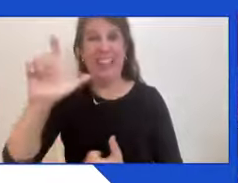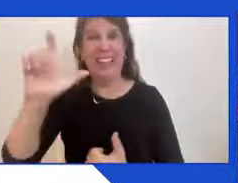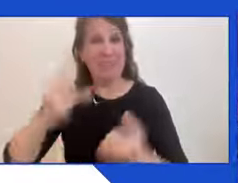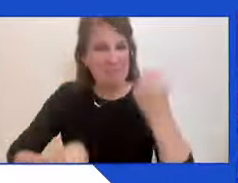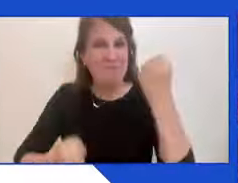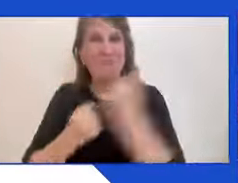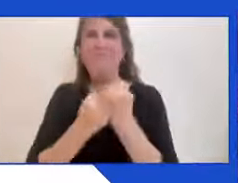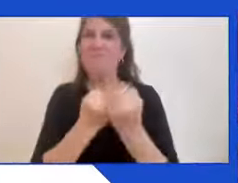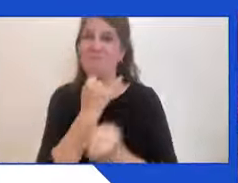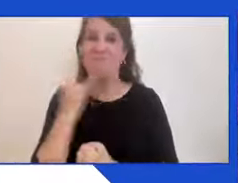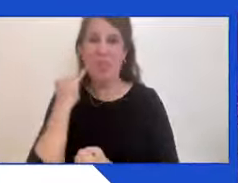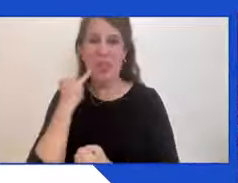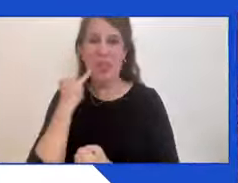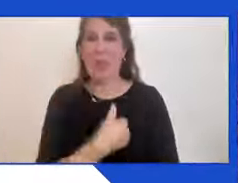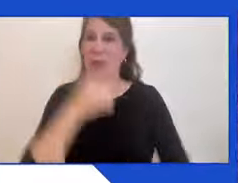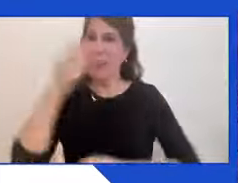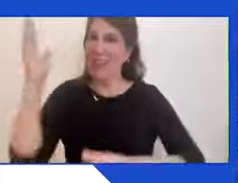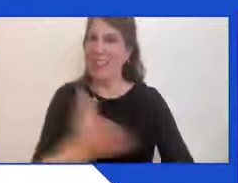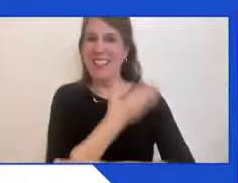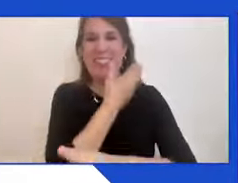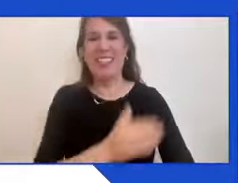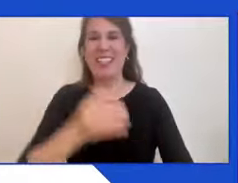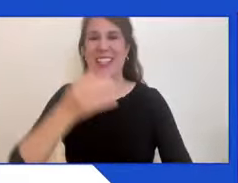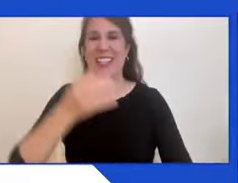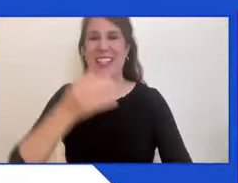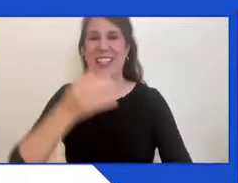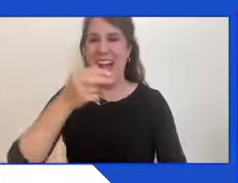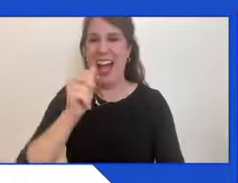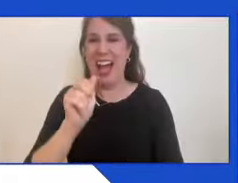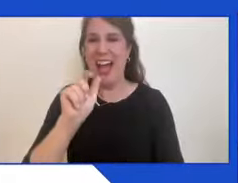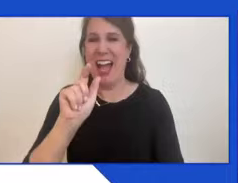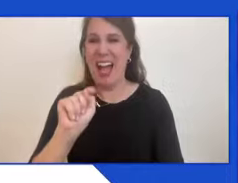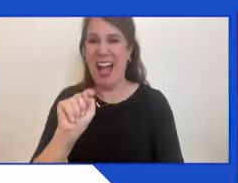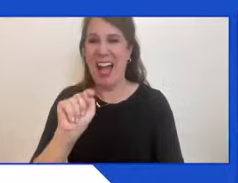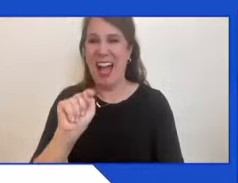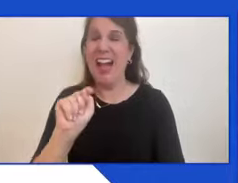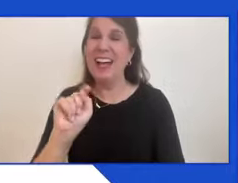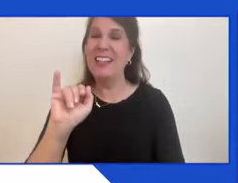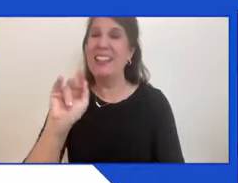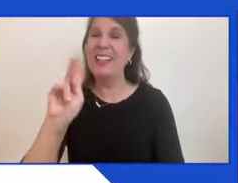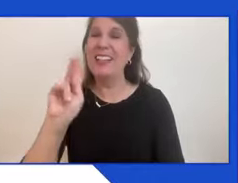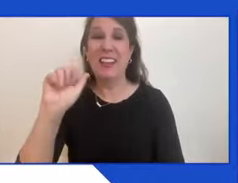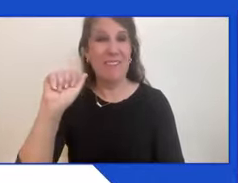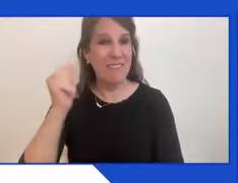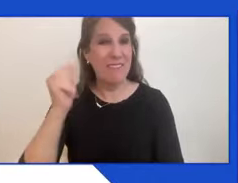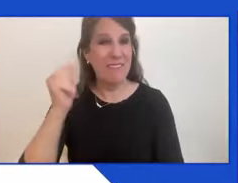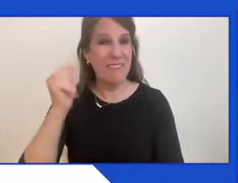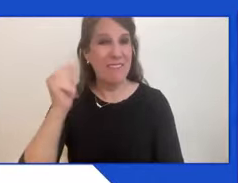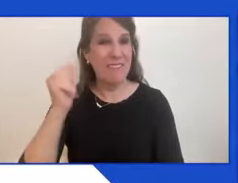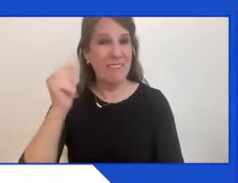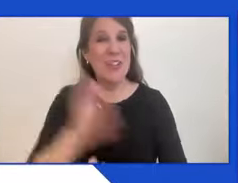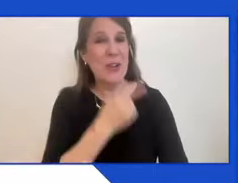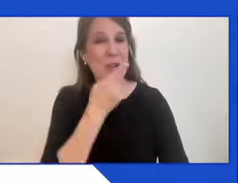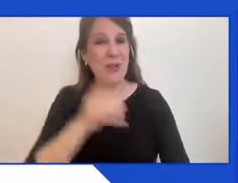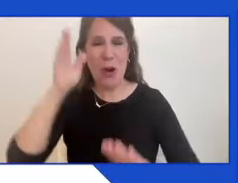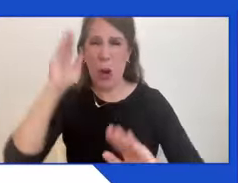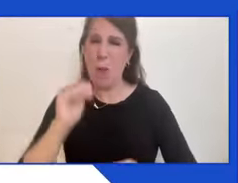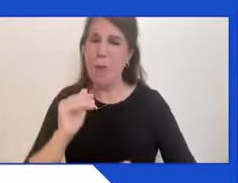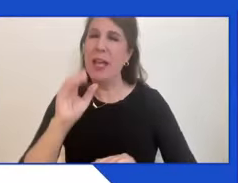we sing Hatikva and Oseh Shalom. These are songs of hope and